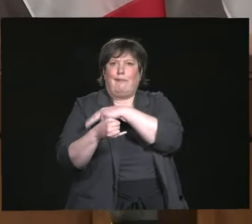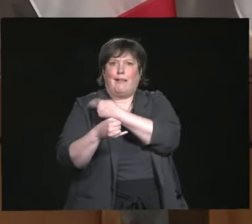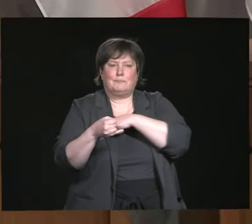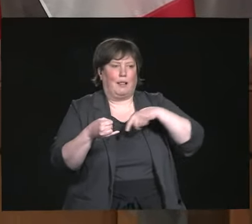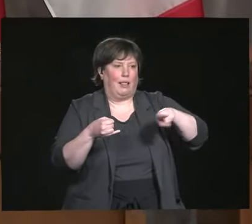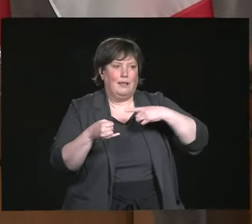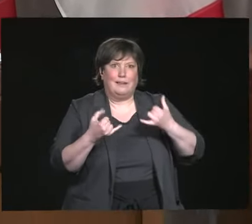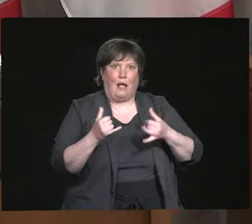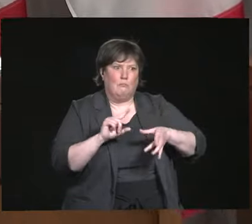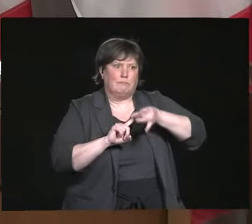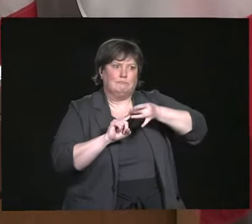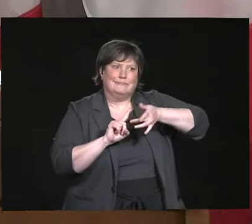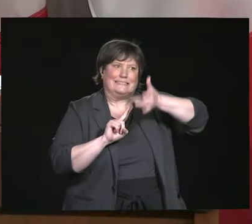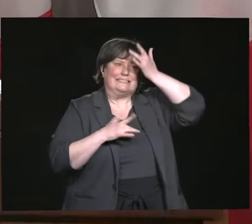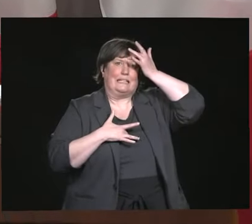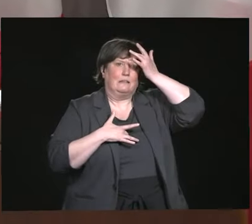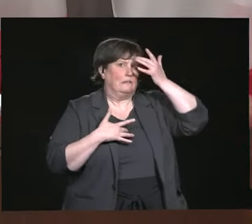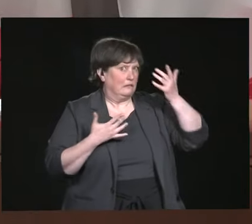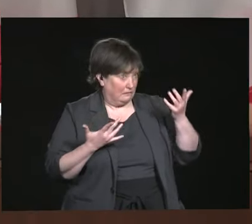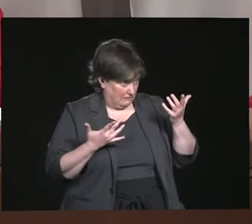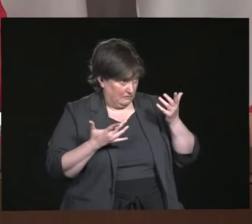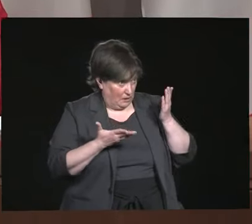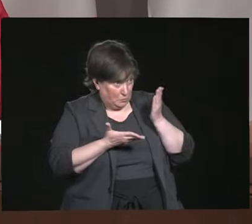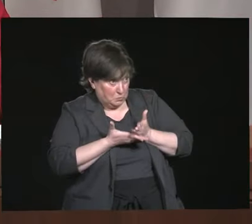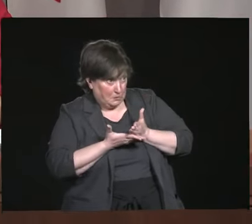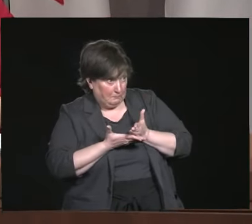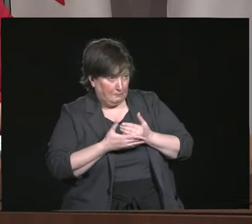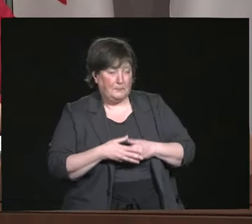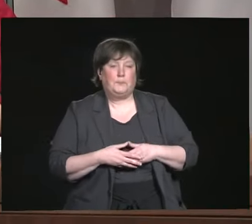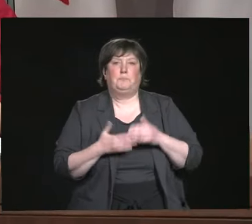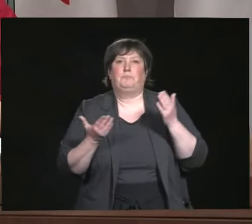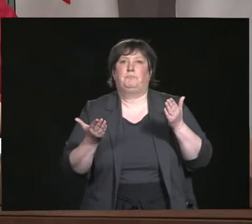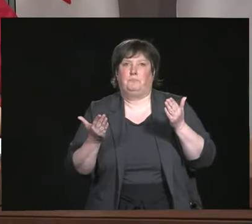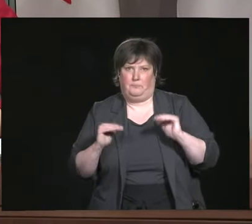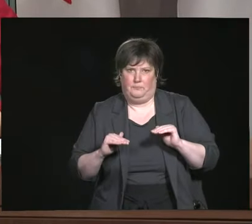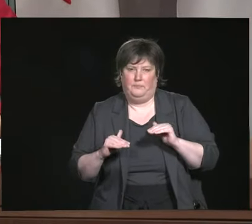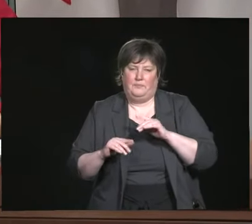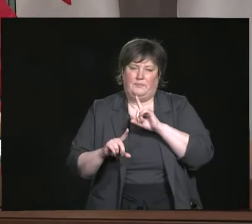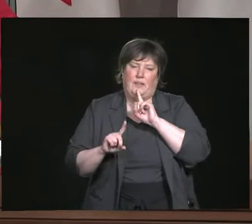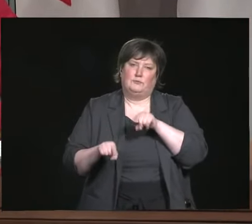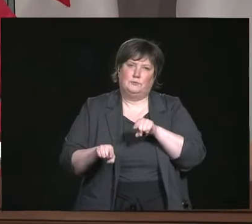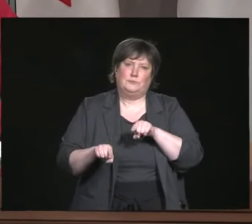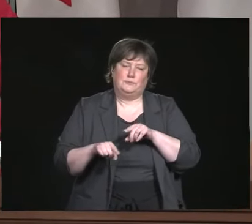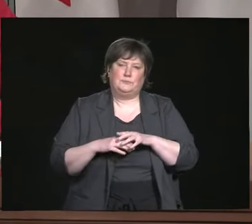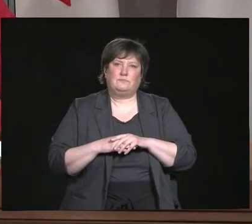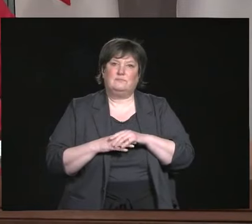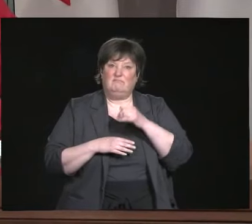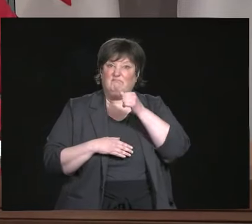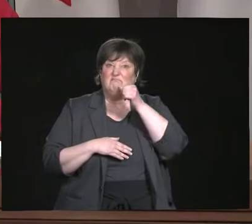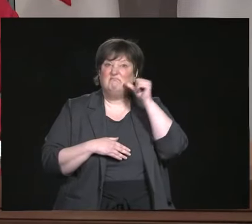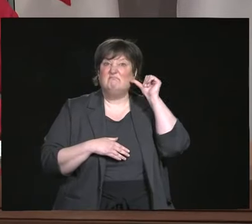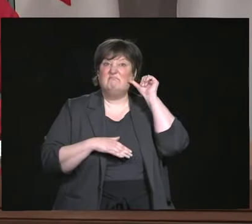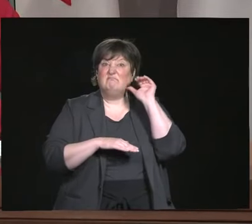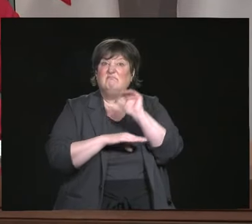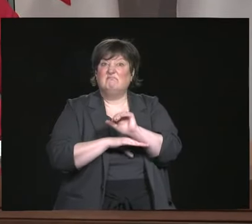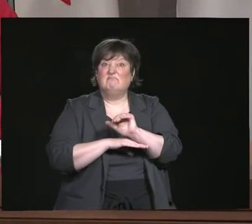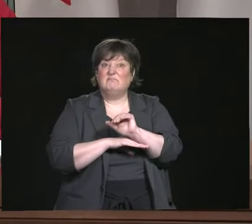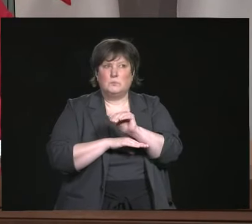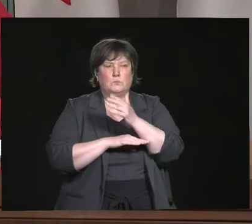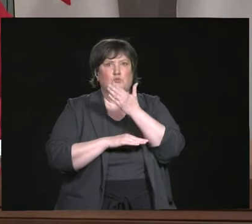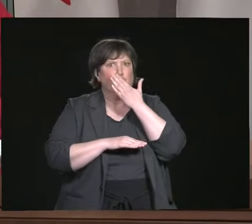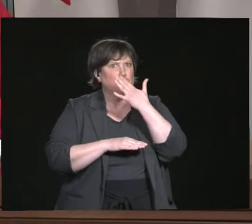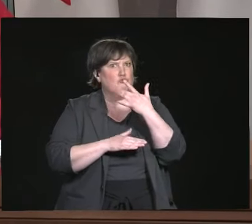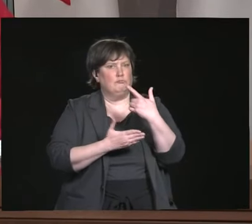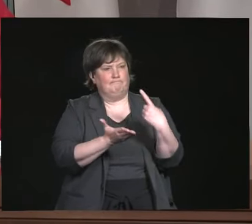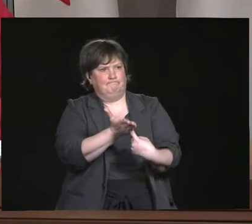it? I'll start that answer because actually last night I had a very good conversation with the mayor